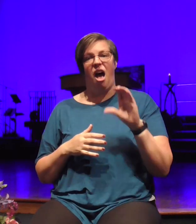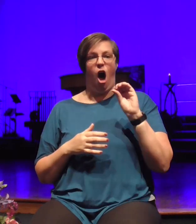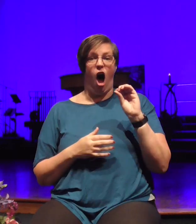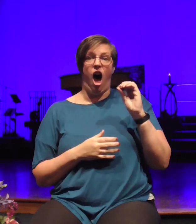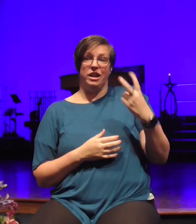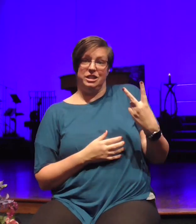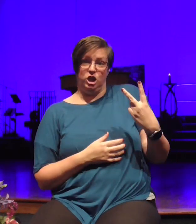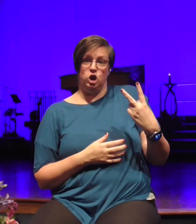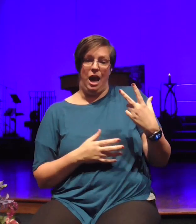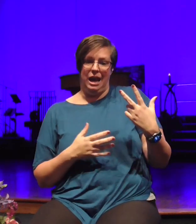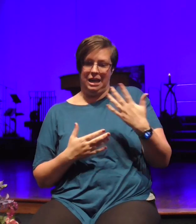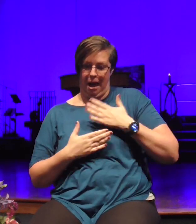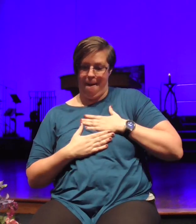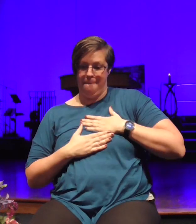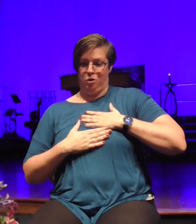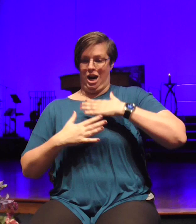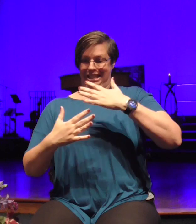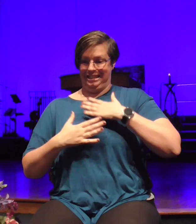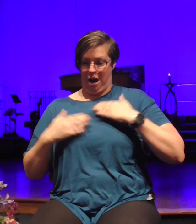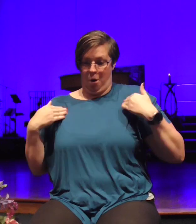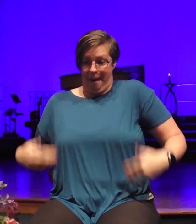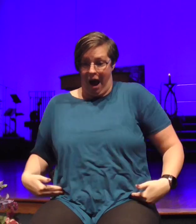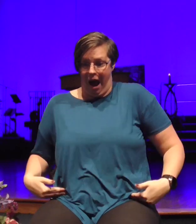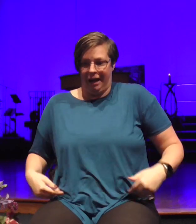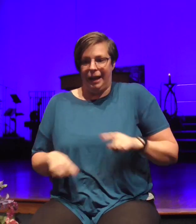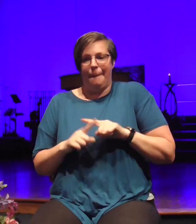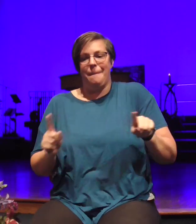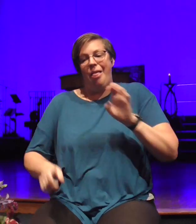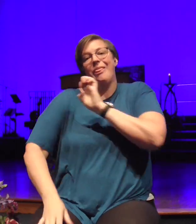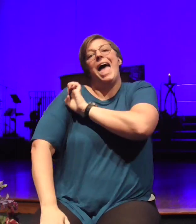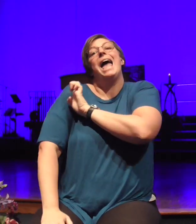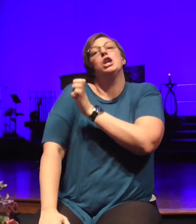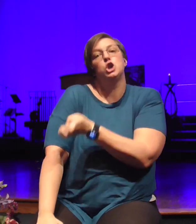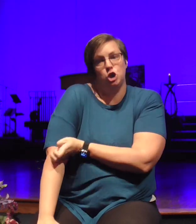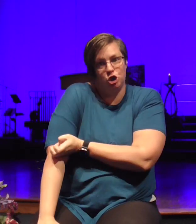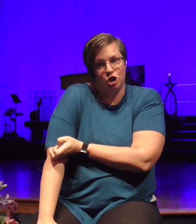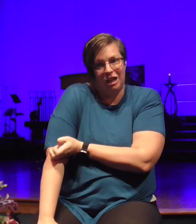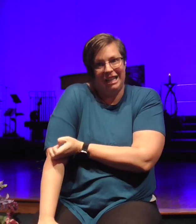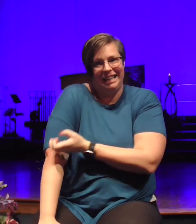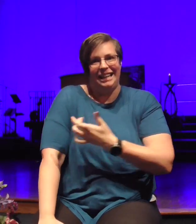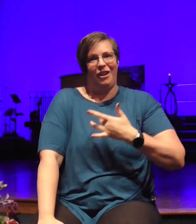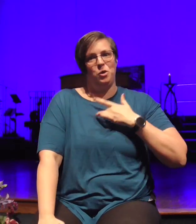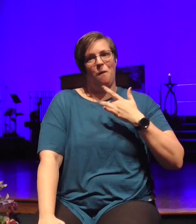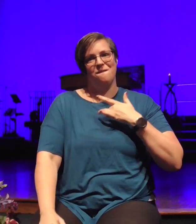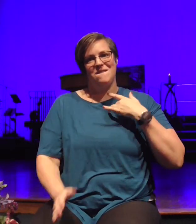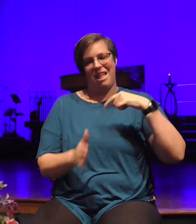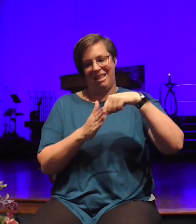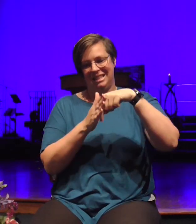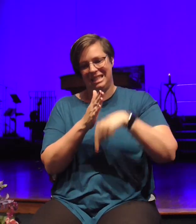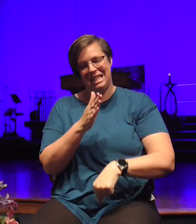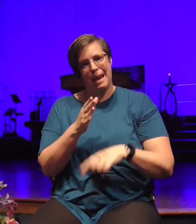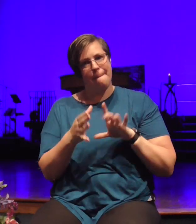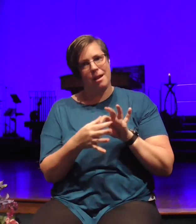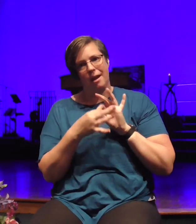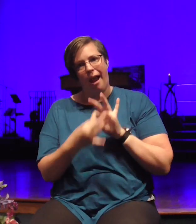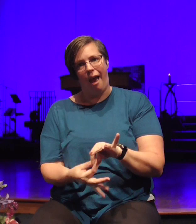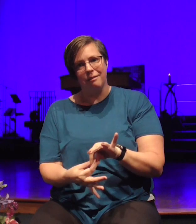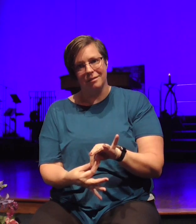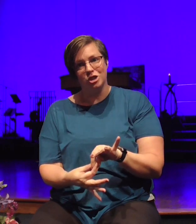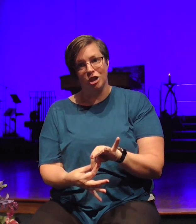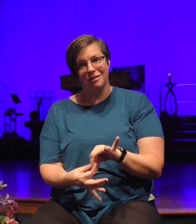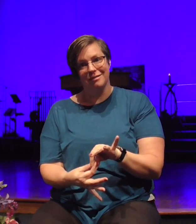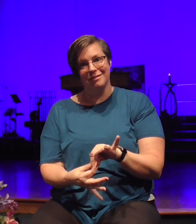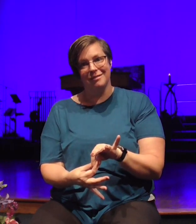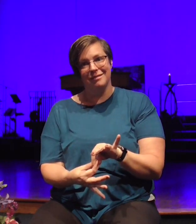the energy of it also helps us to feel a deeper sense of connectedness This